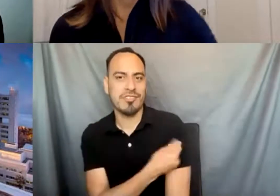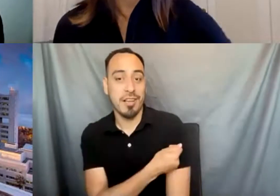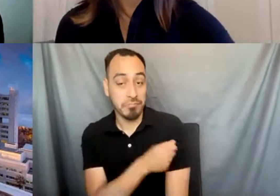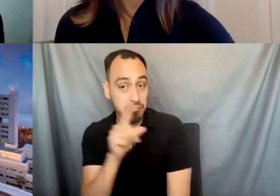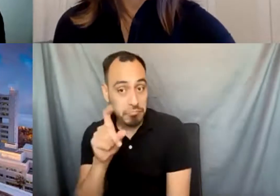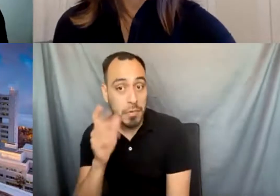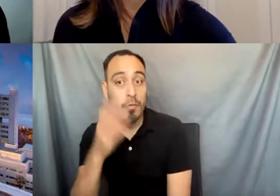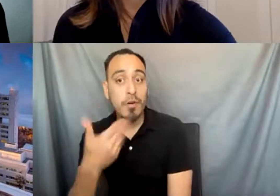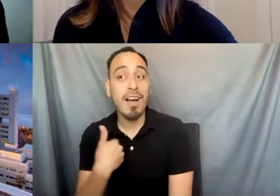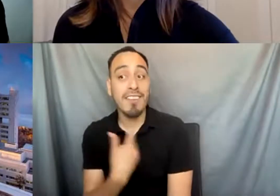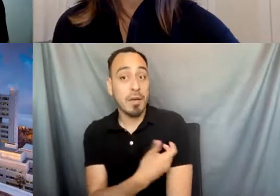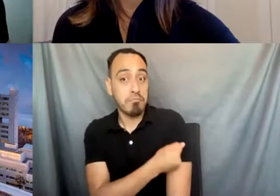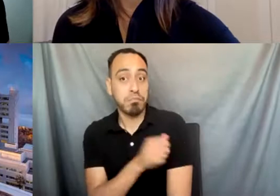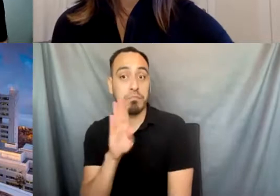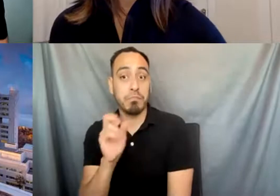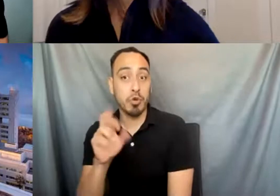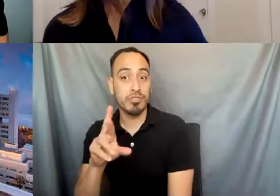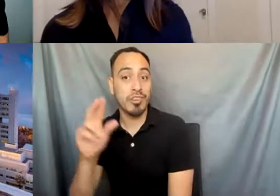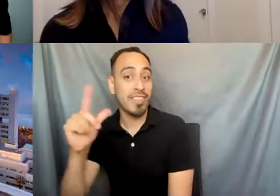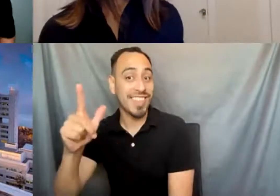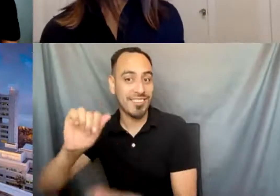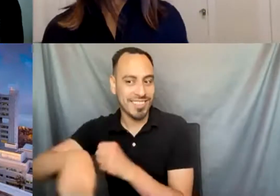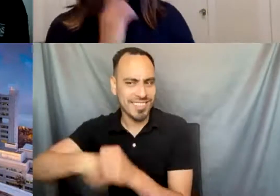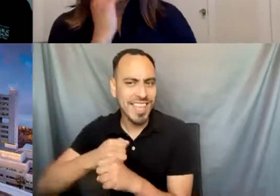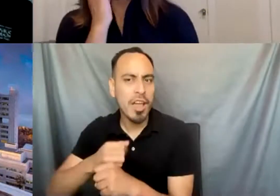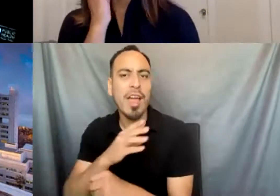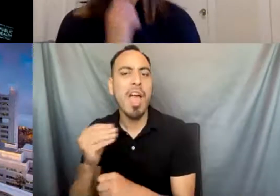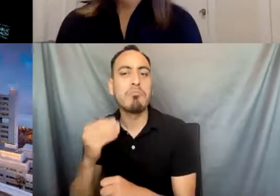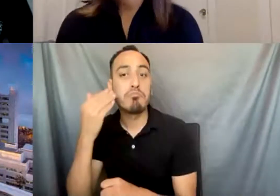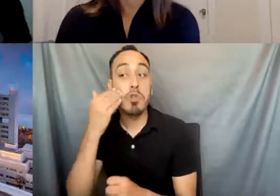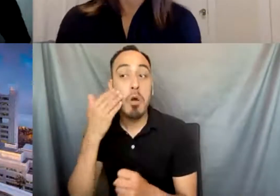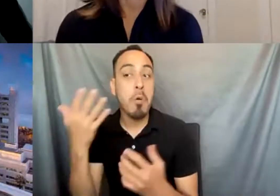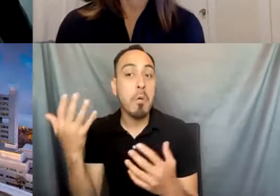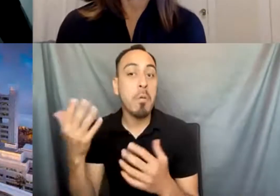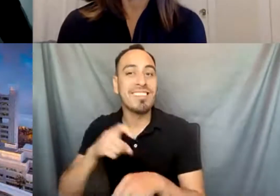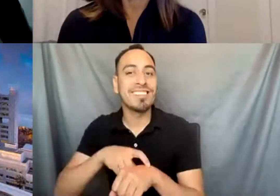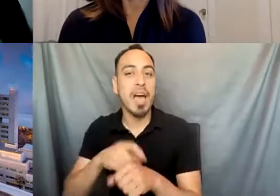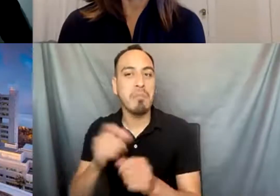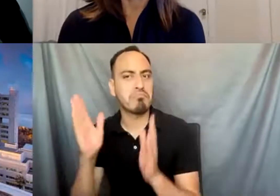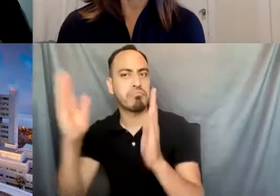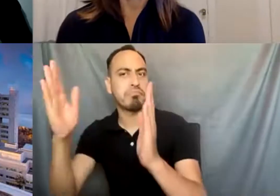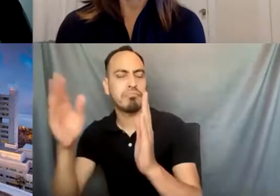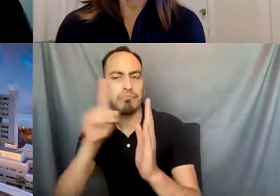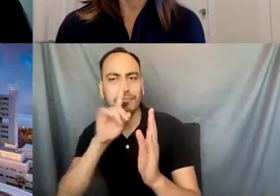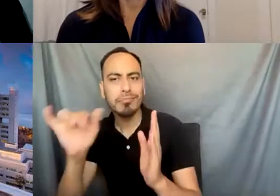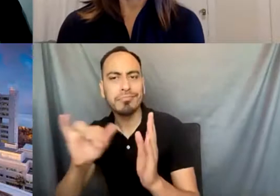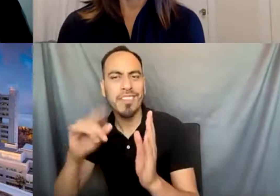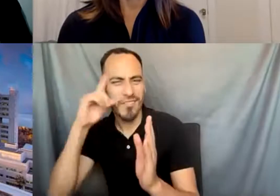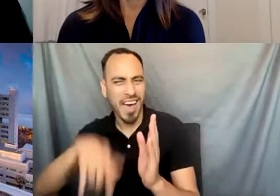year? And if so, what is the anticipated time frame for this booster?